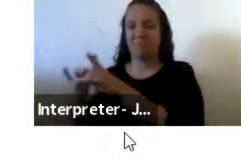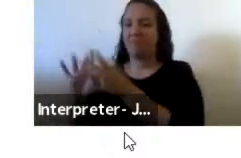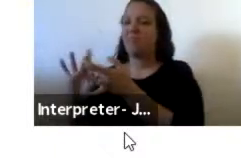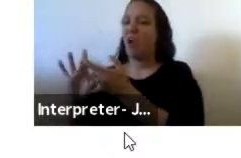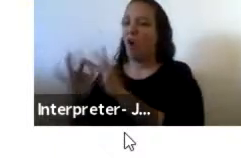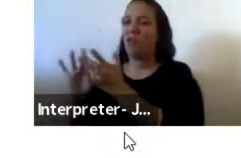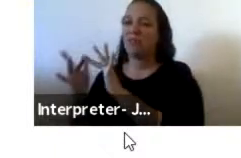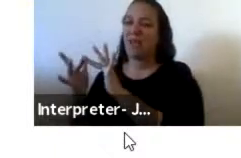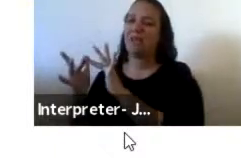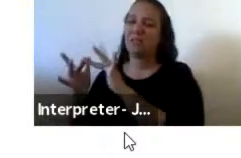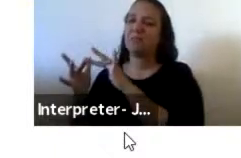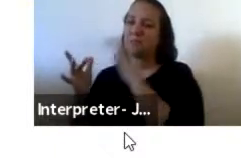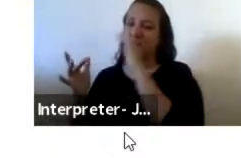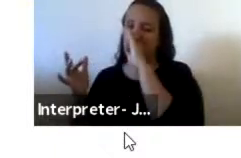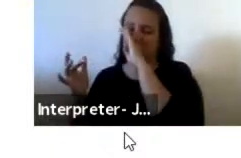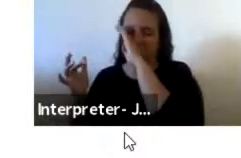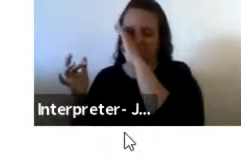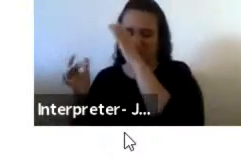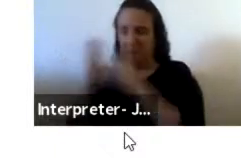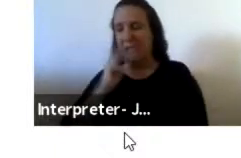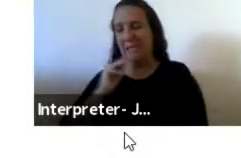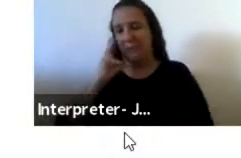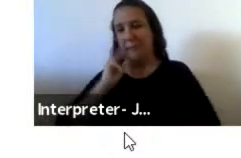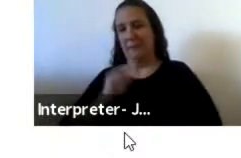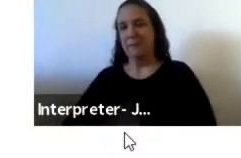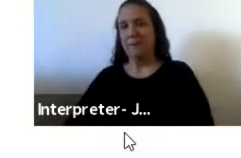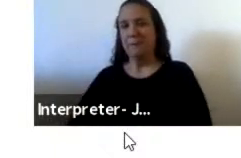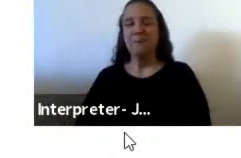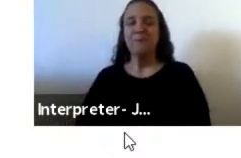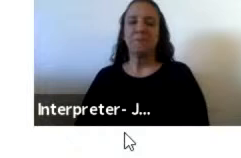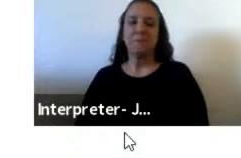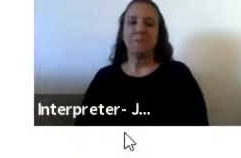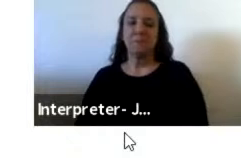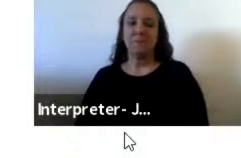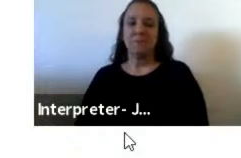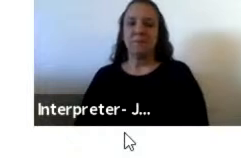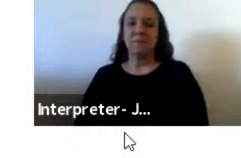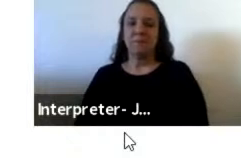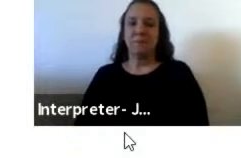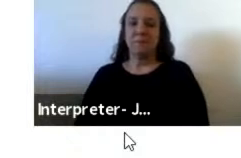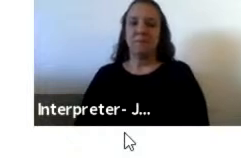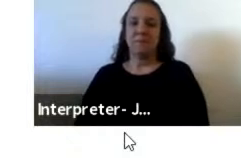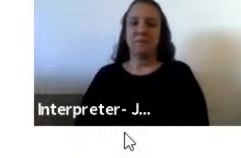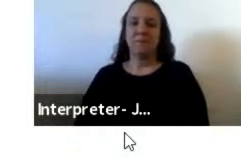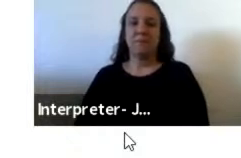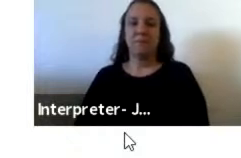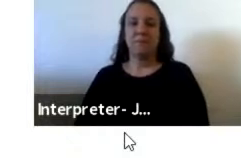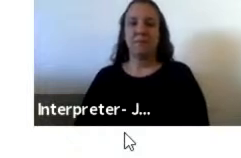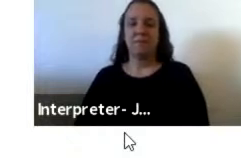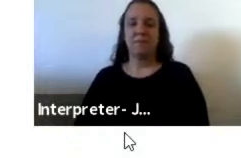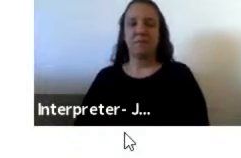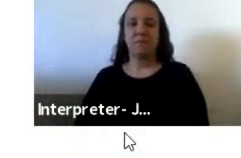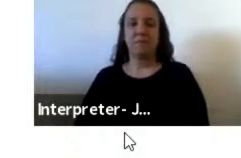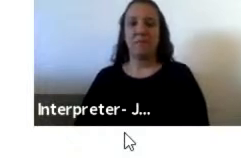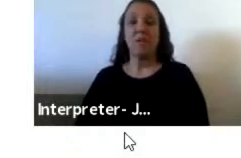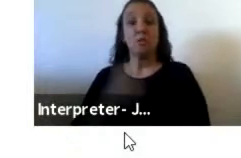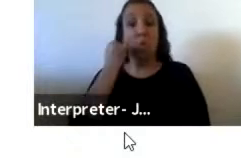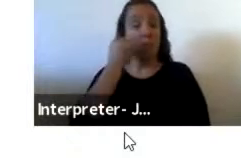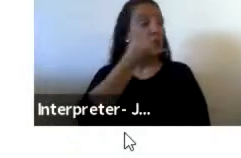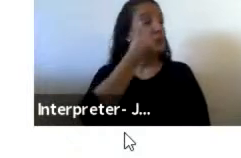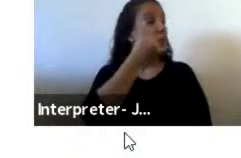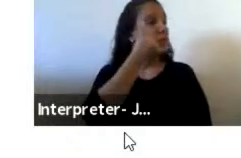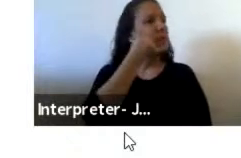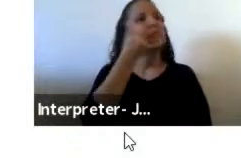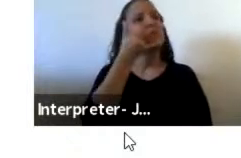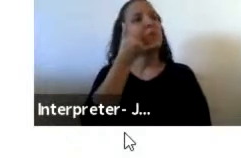with a lot of businesses is the customer experience. You know, you talk to someone on the phone, they're